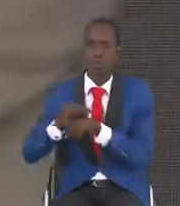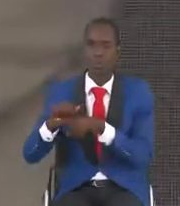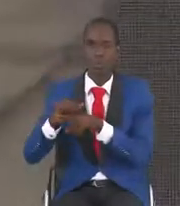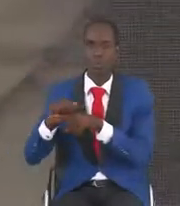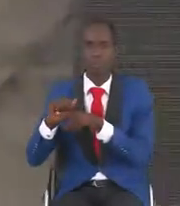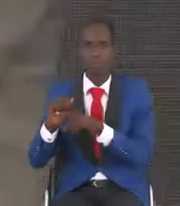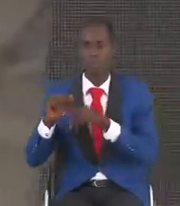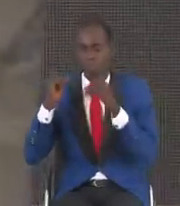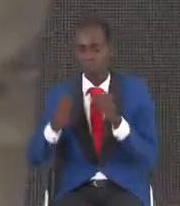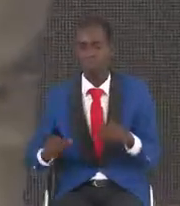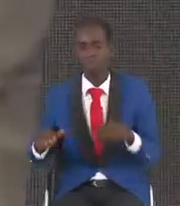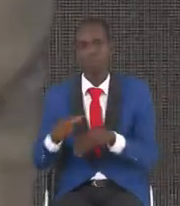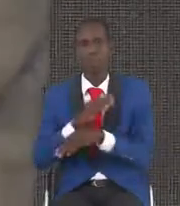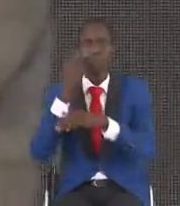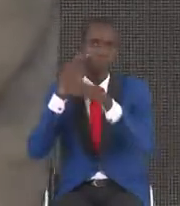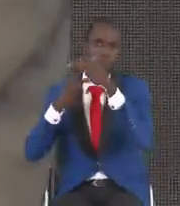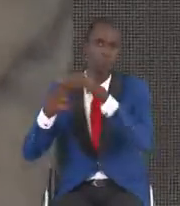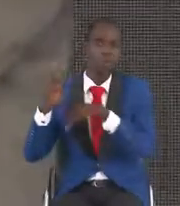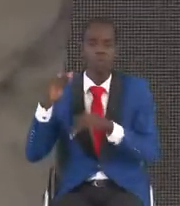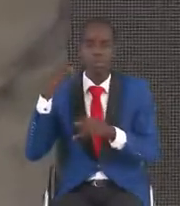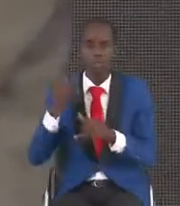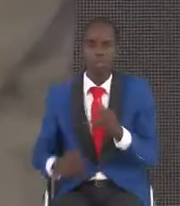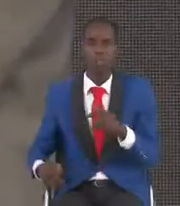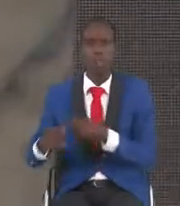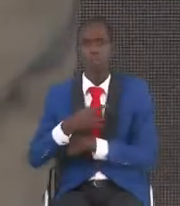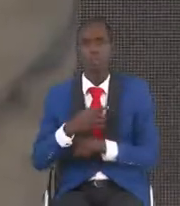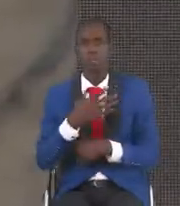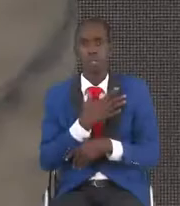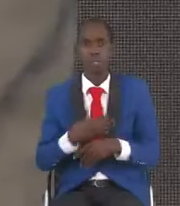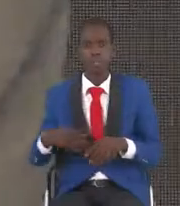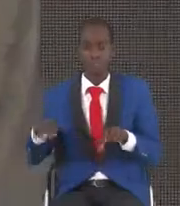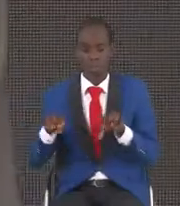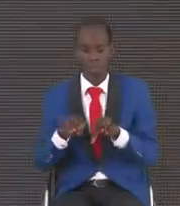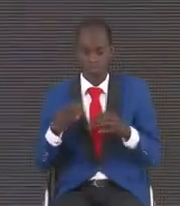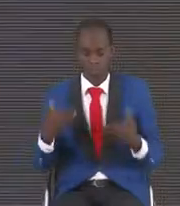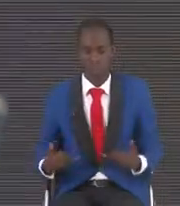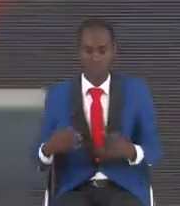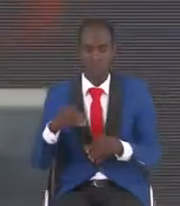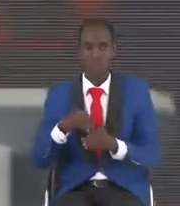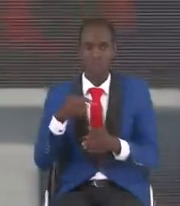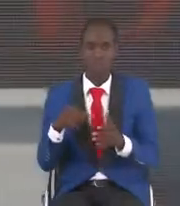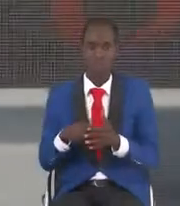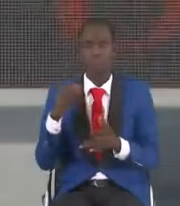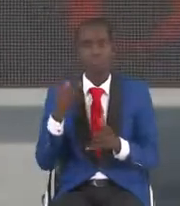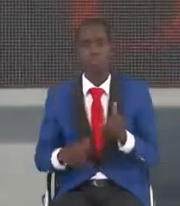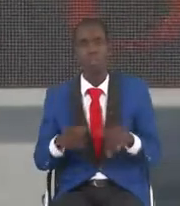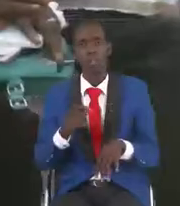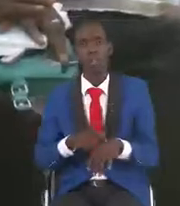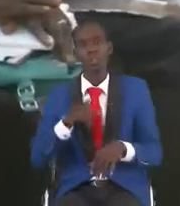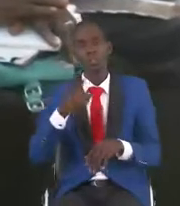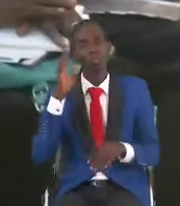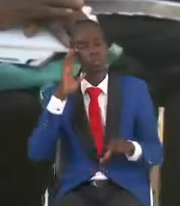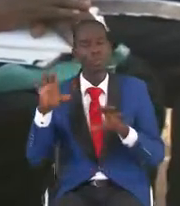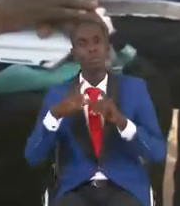powerful prophecy of the last days. And even in these last days, you will do